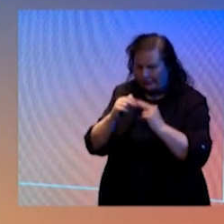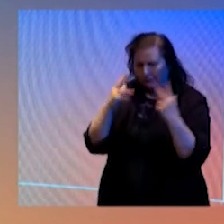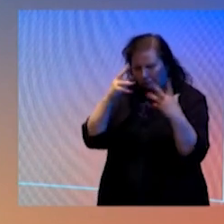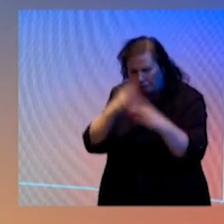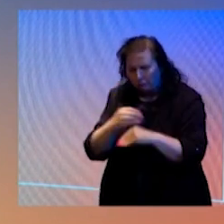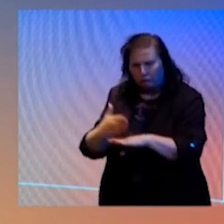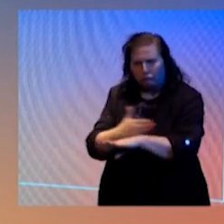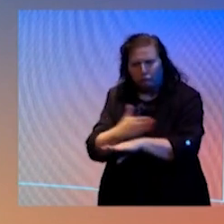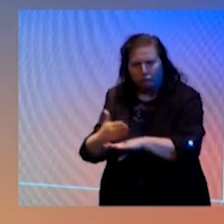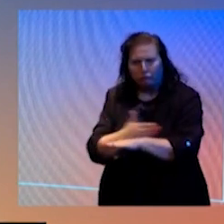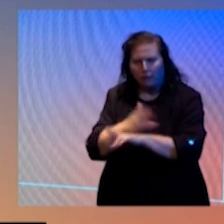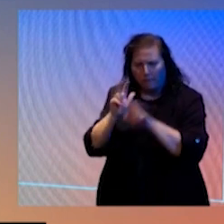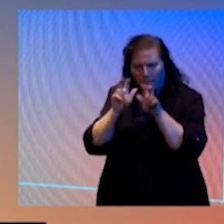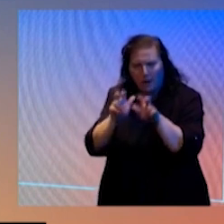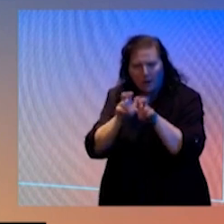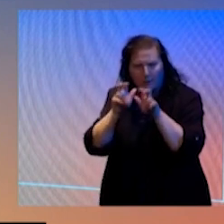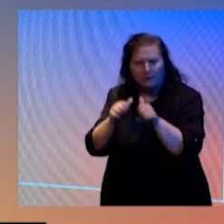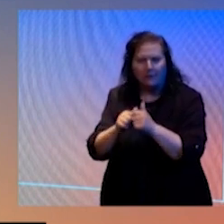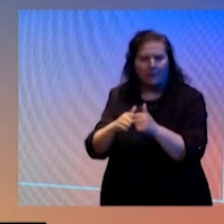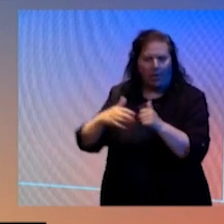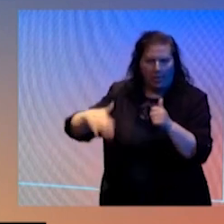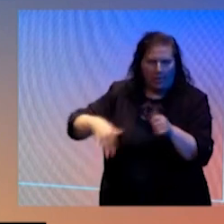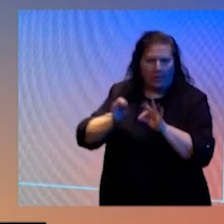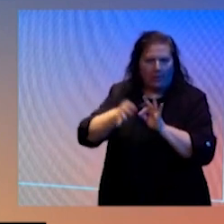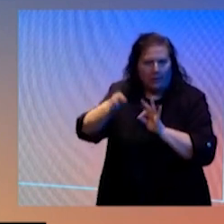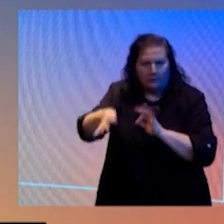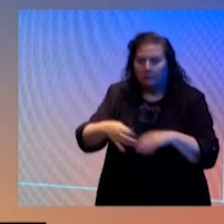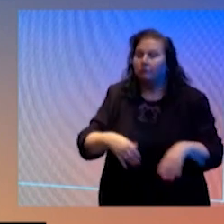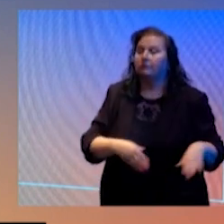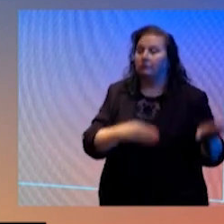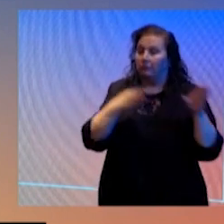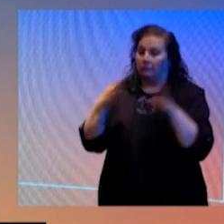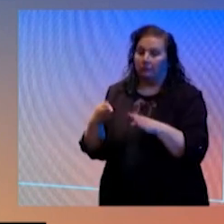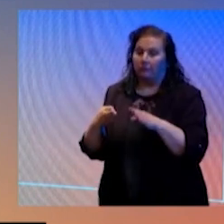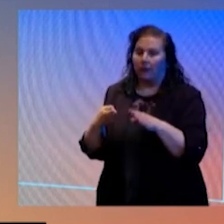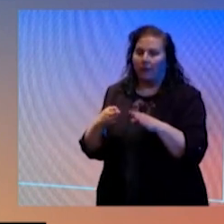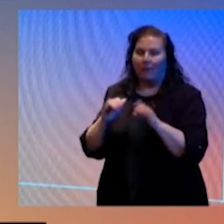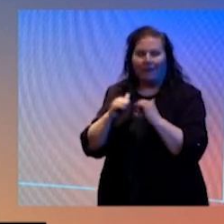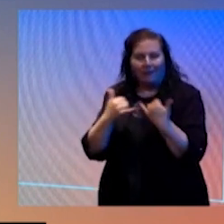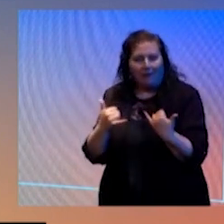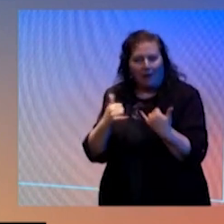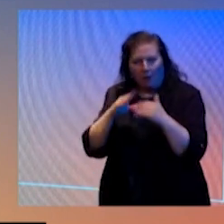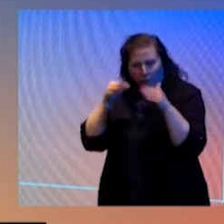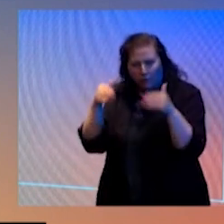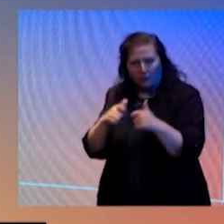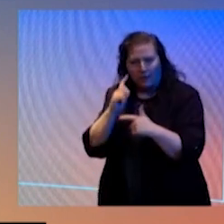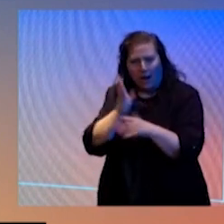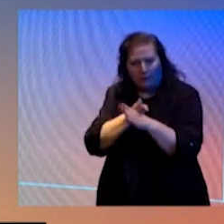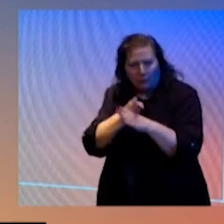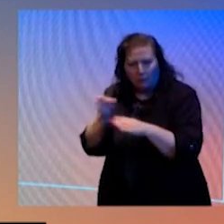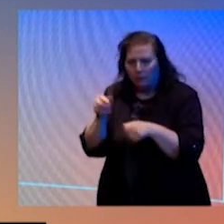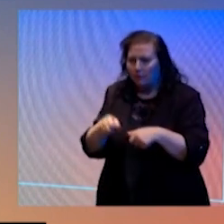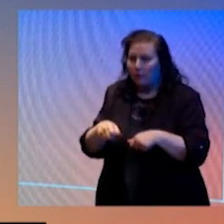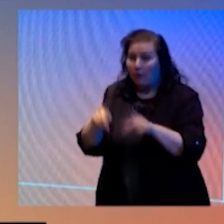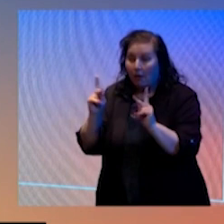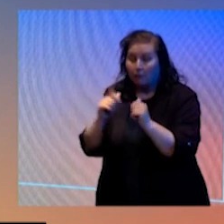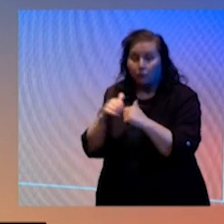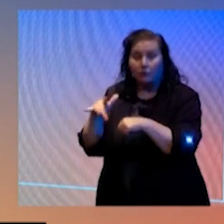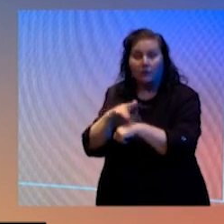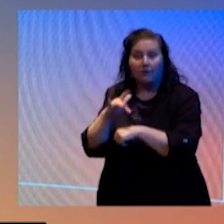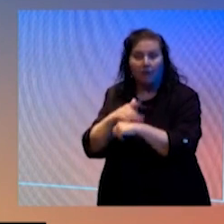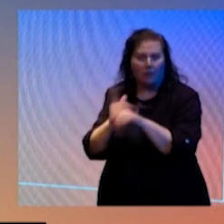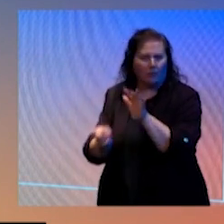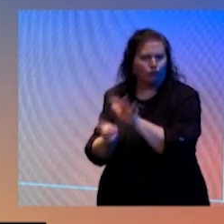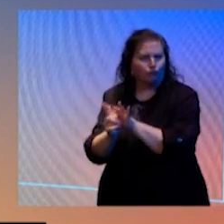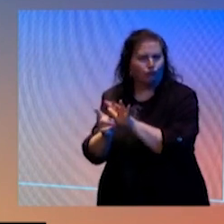taking care of the investments that were long overdue. But let's talk about how we're leaning into the careers and opportunities that are emerging right